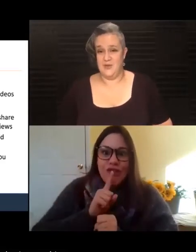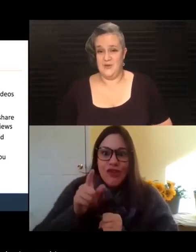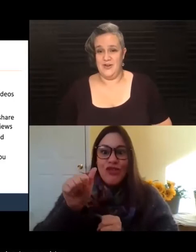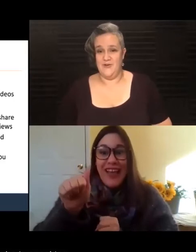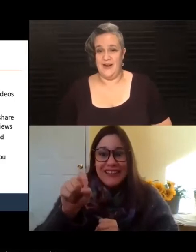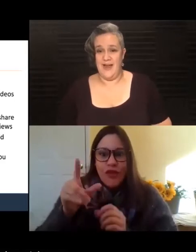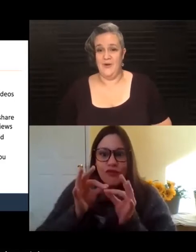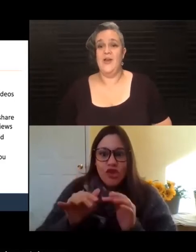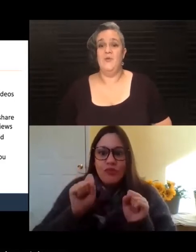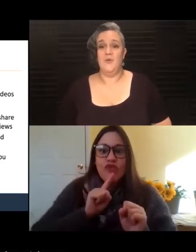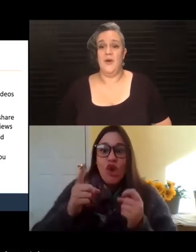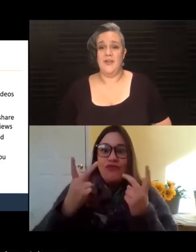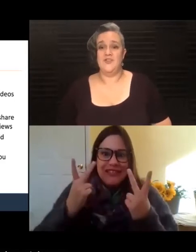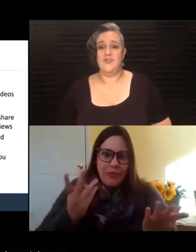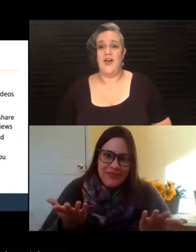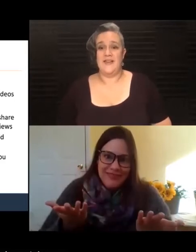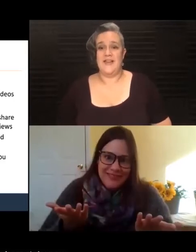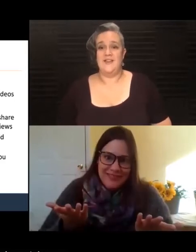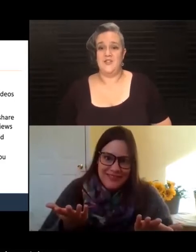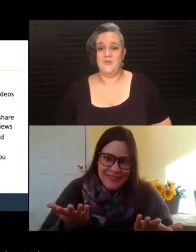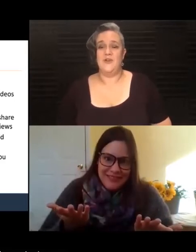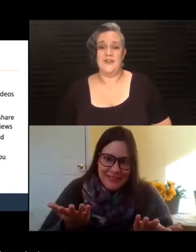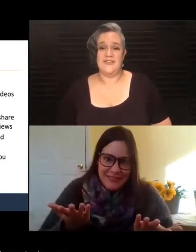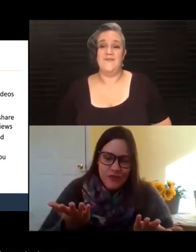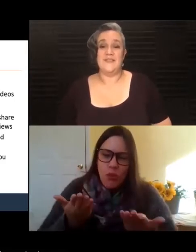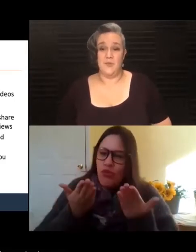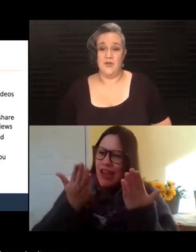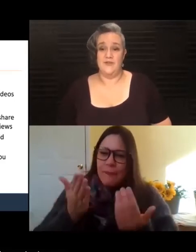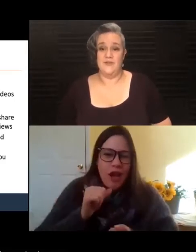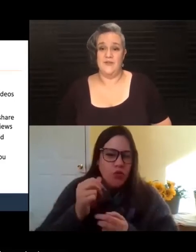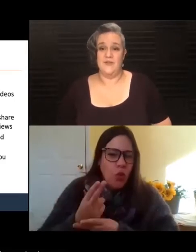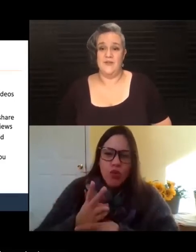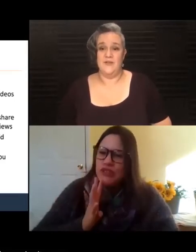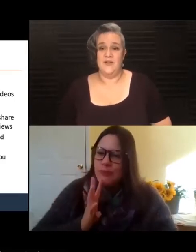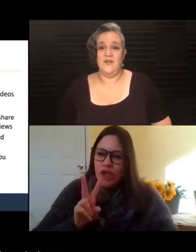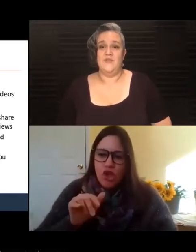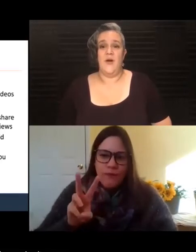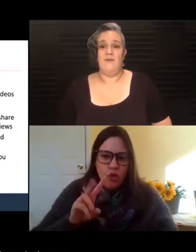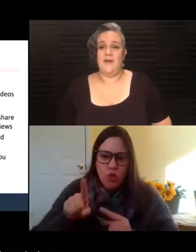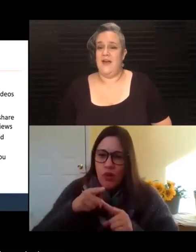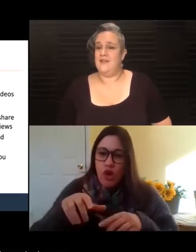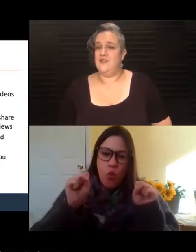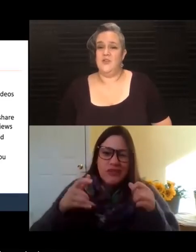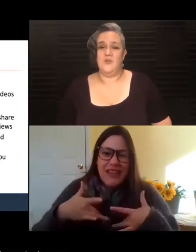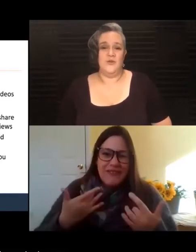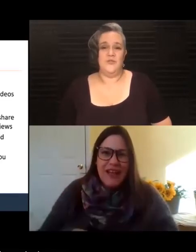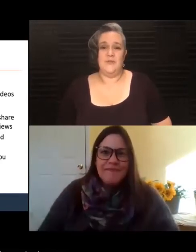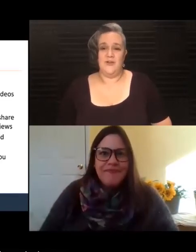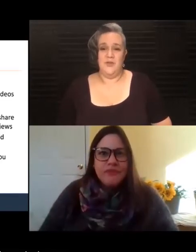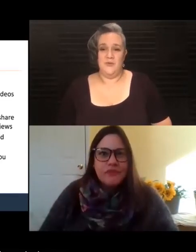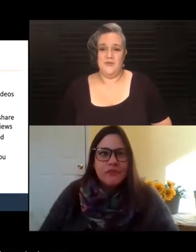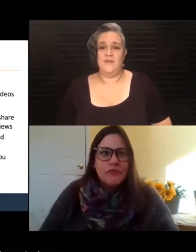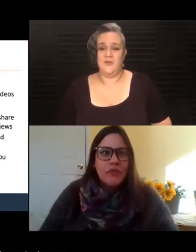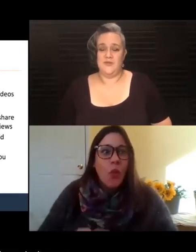ASL interpreter here right now, we want to make sure the ASL interpreter is visible. So I recommend that you don't use